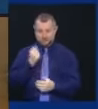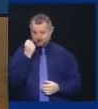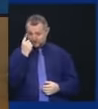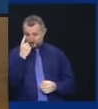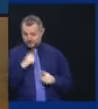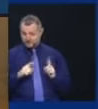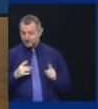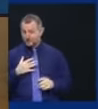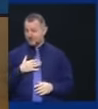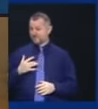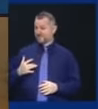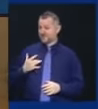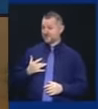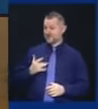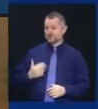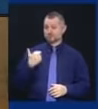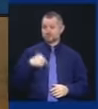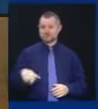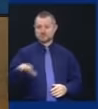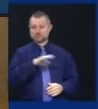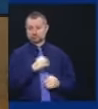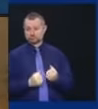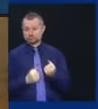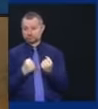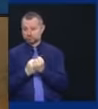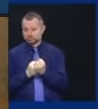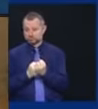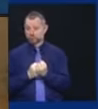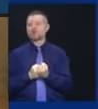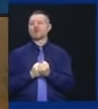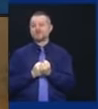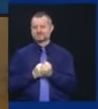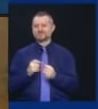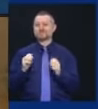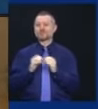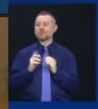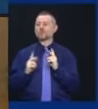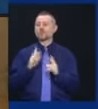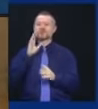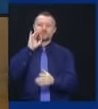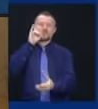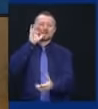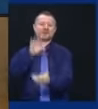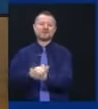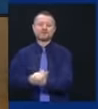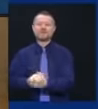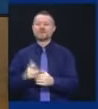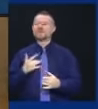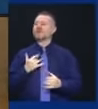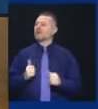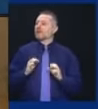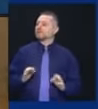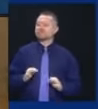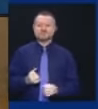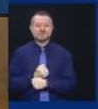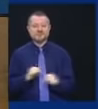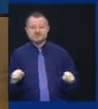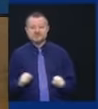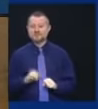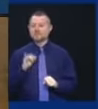says it, it's going to bring an added credibility. That's what the roll up your sleeves is all